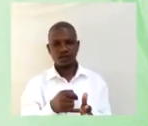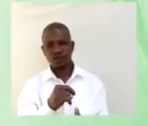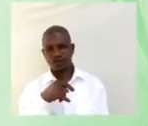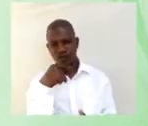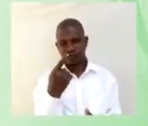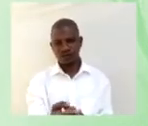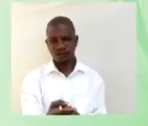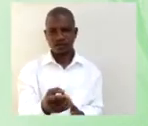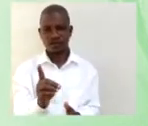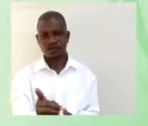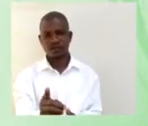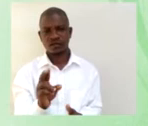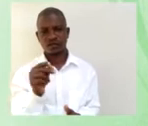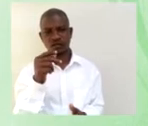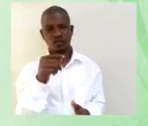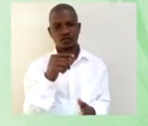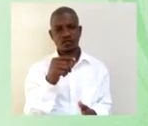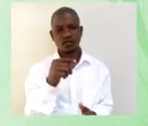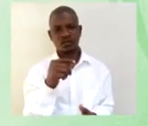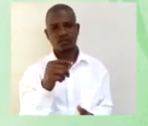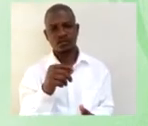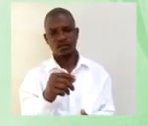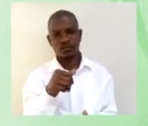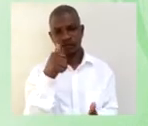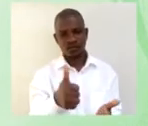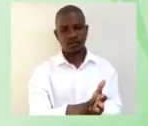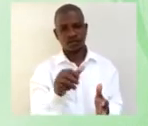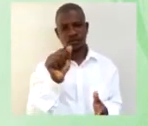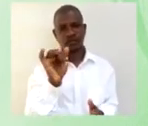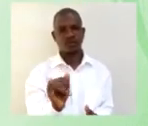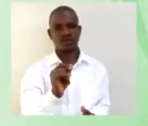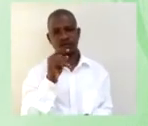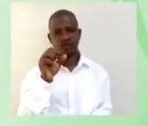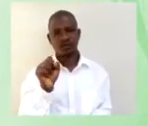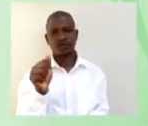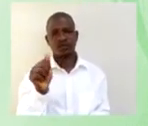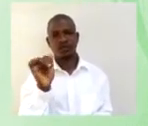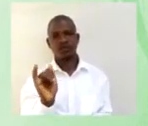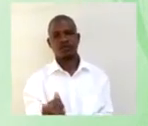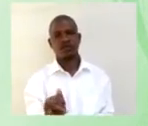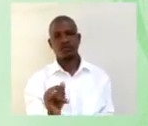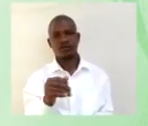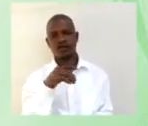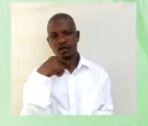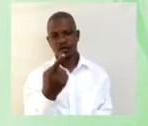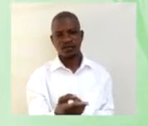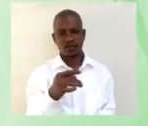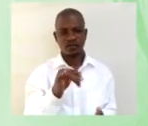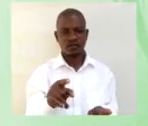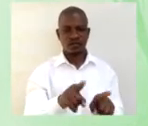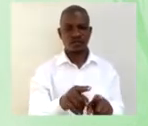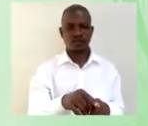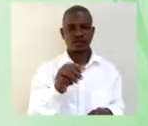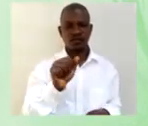it is says. Note. Letters AY in SAY are